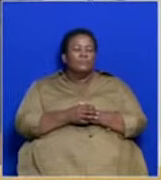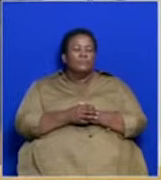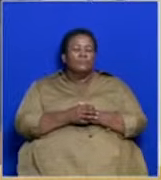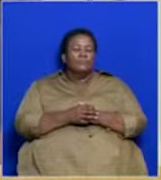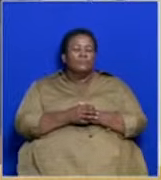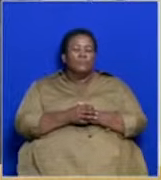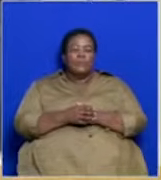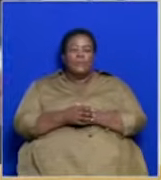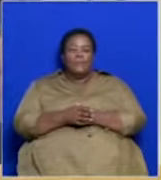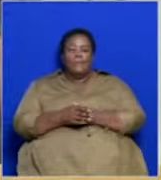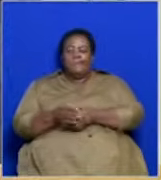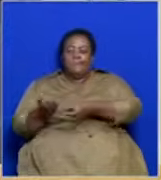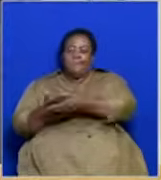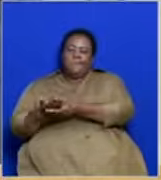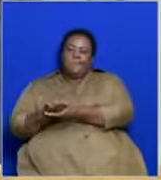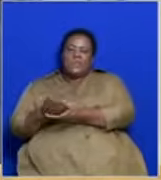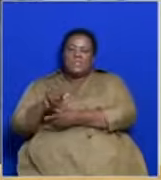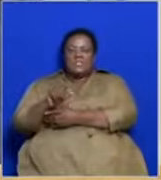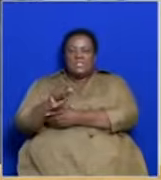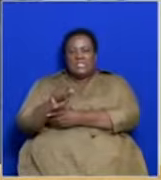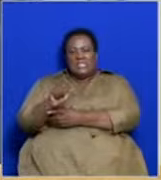TLM2, the same file.